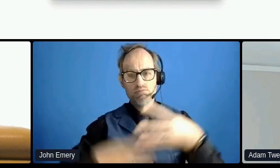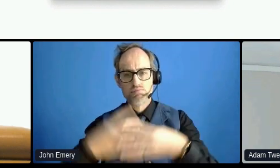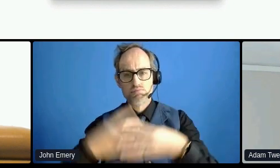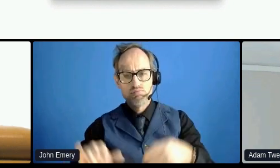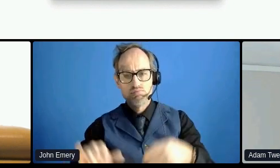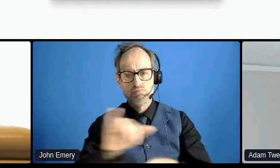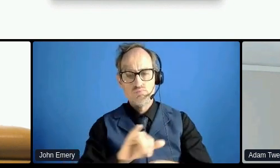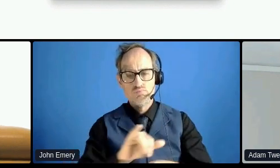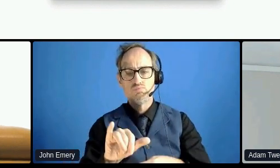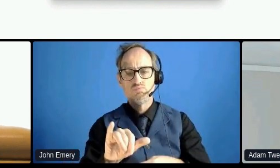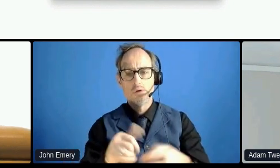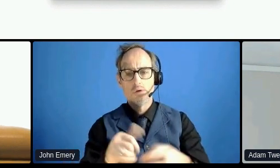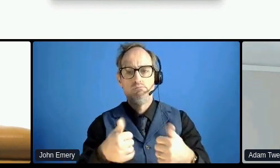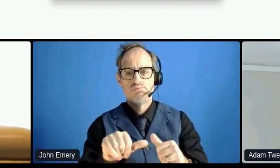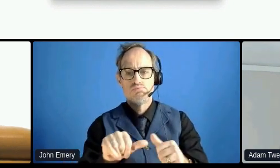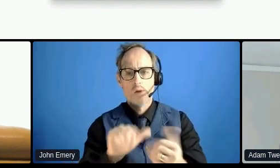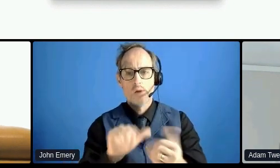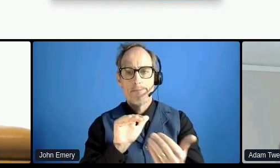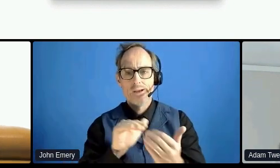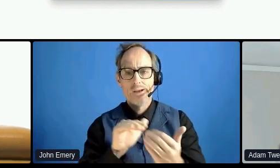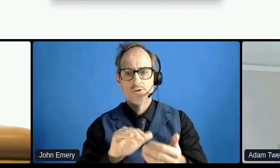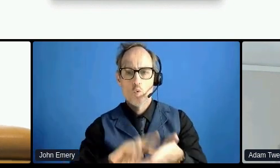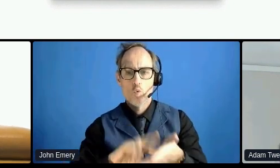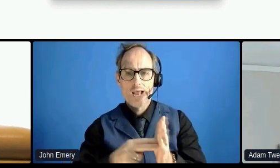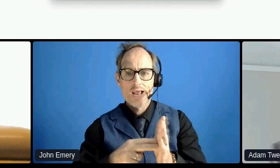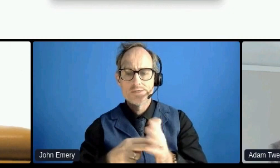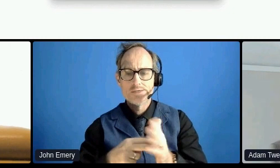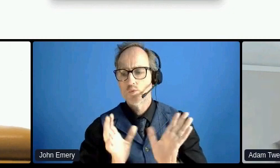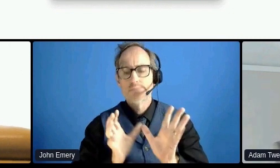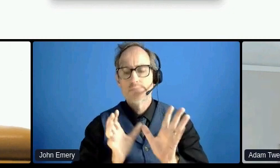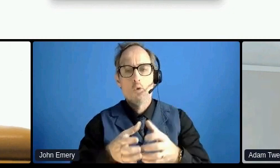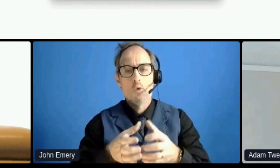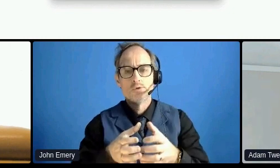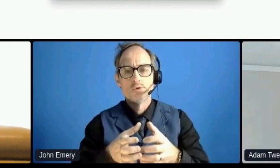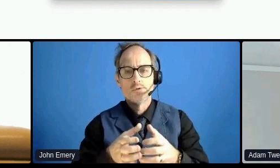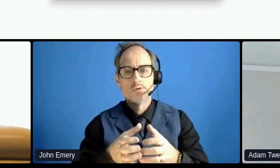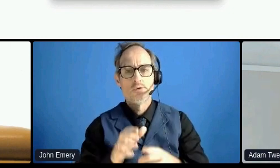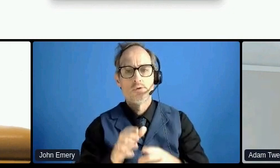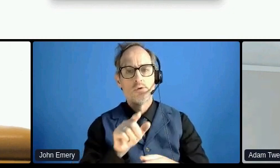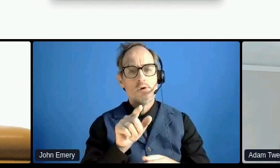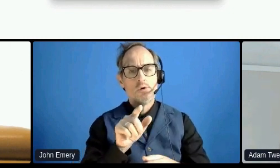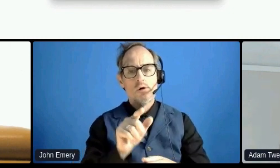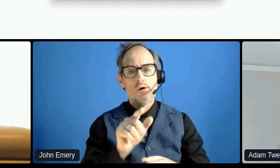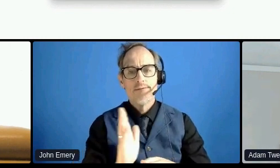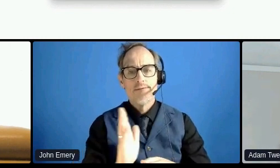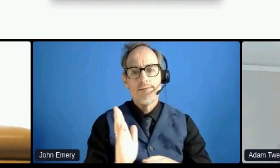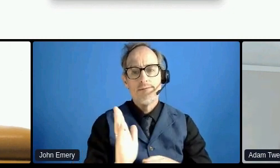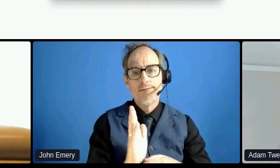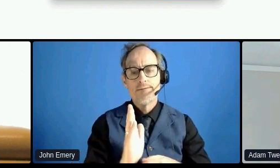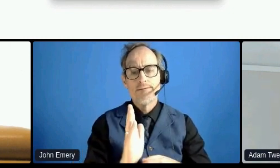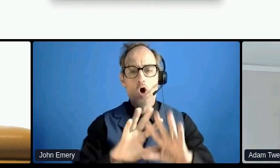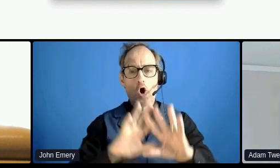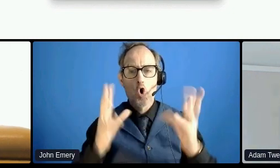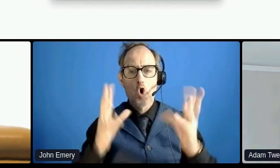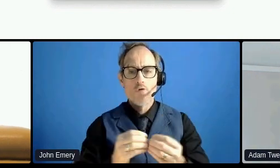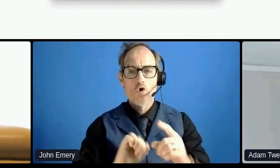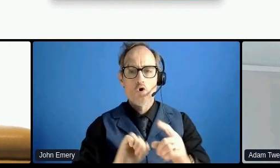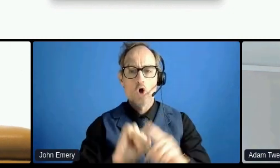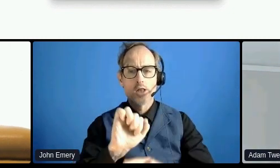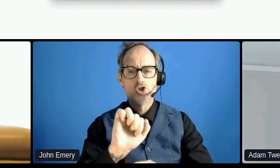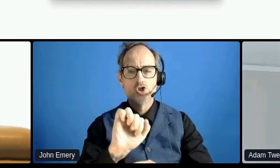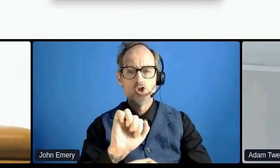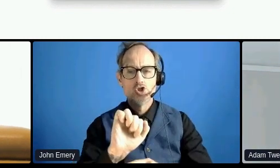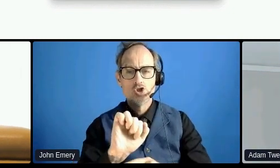your organization or your department. And the first one is the overall culture. So within the gap